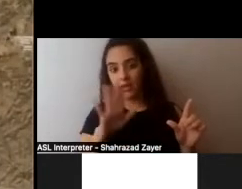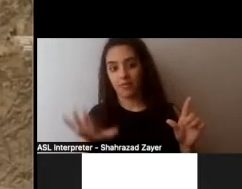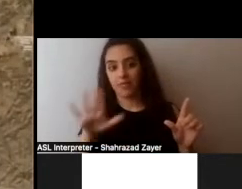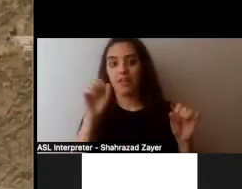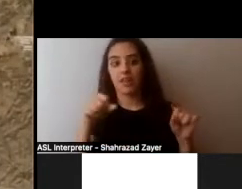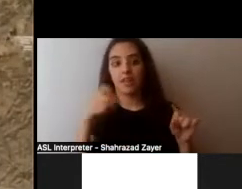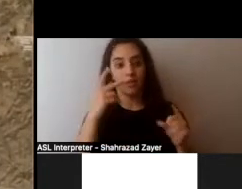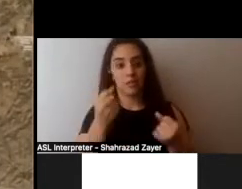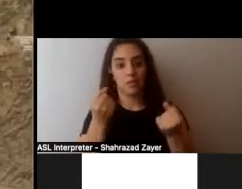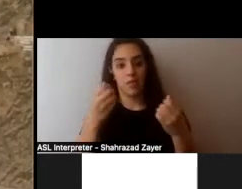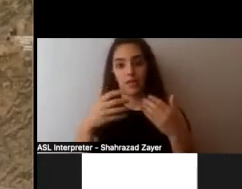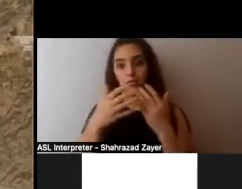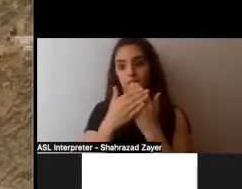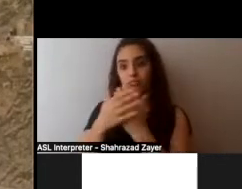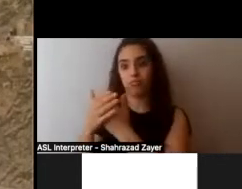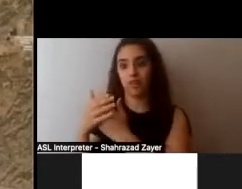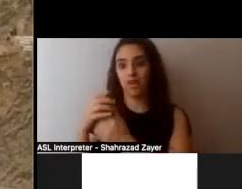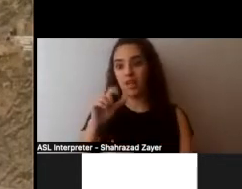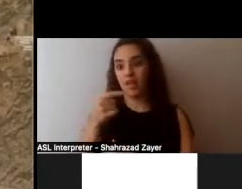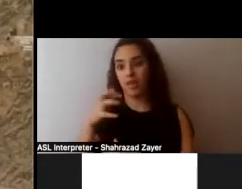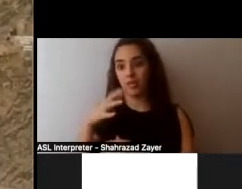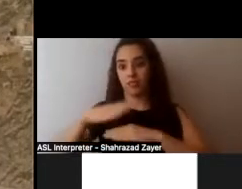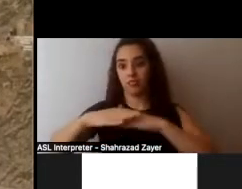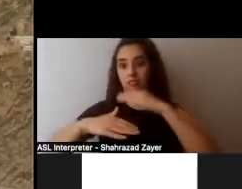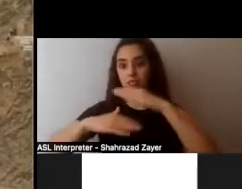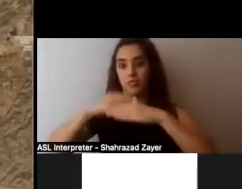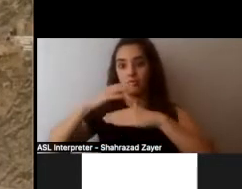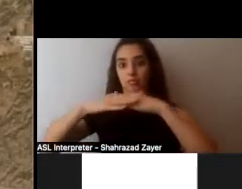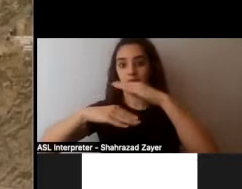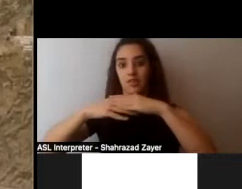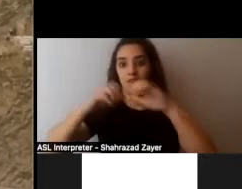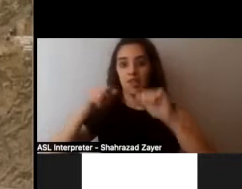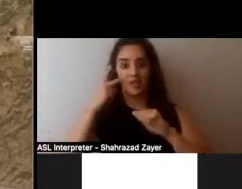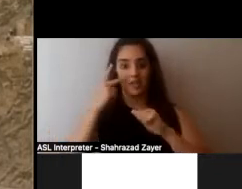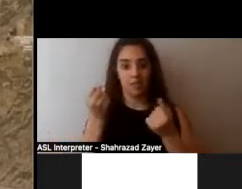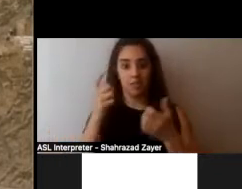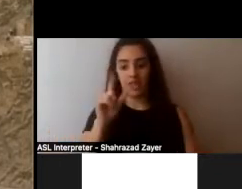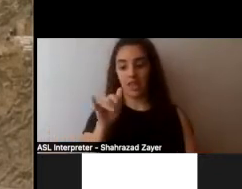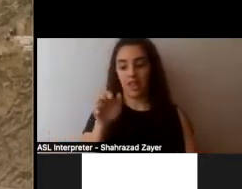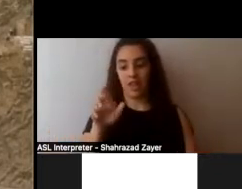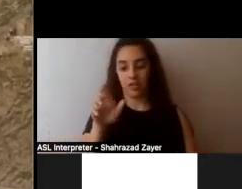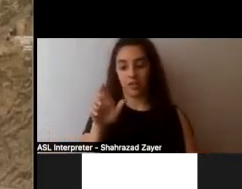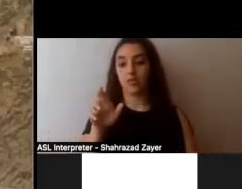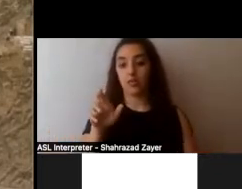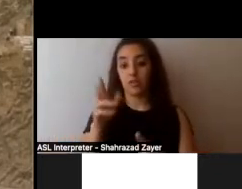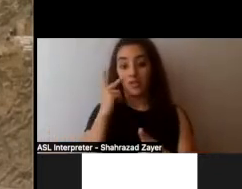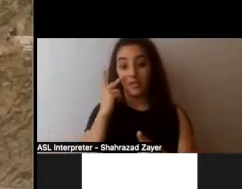an overhead machine, each of these layers stacks on top of each other. The default is to look at where people